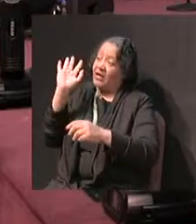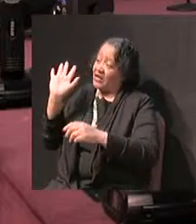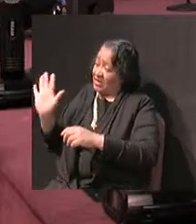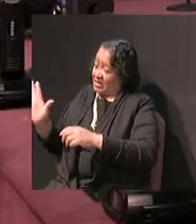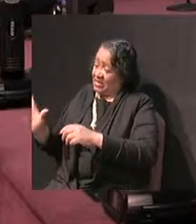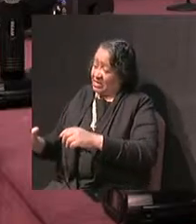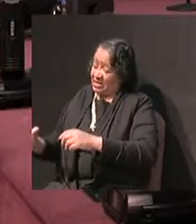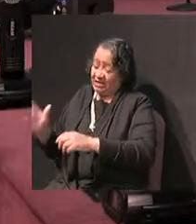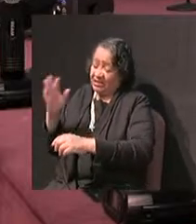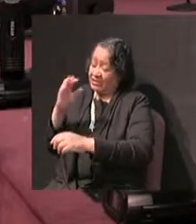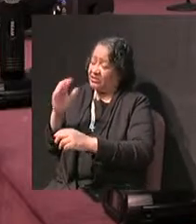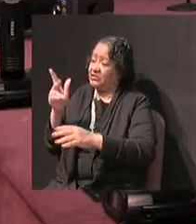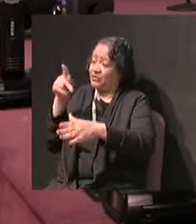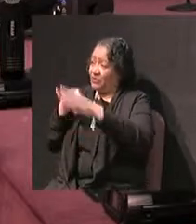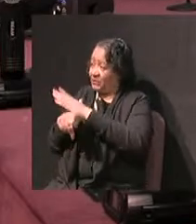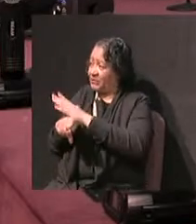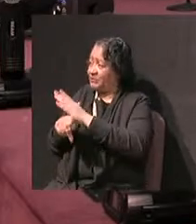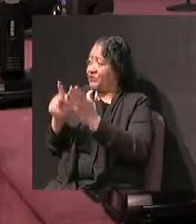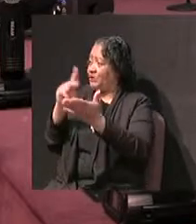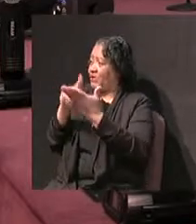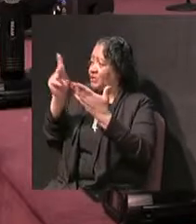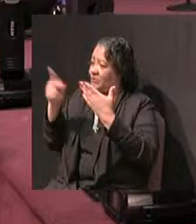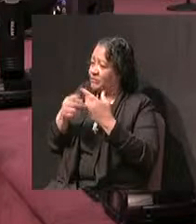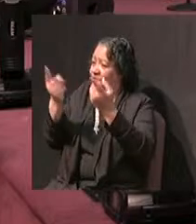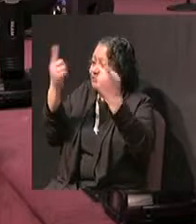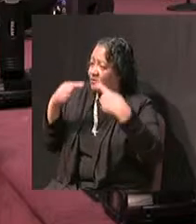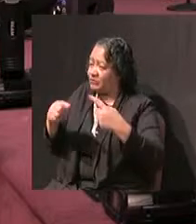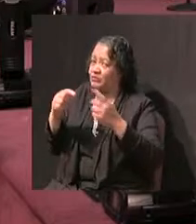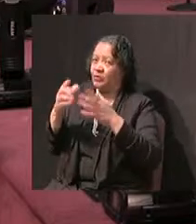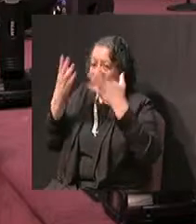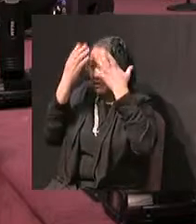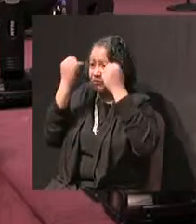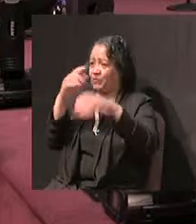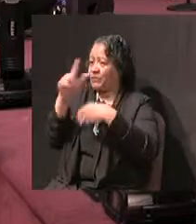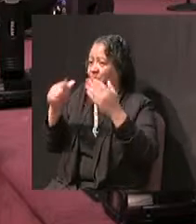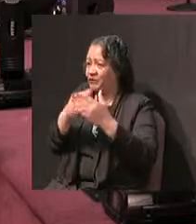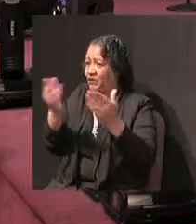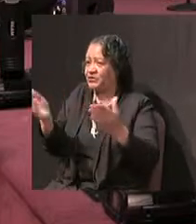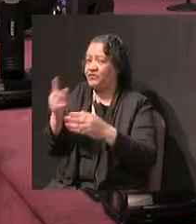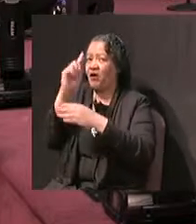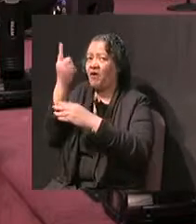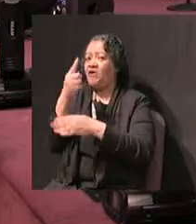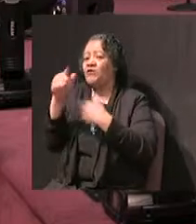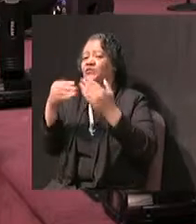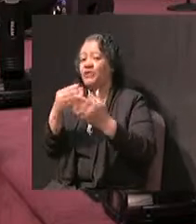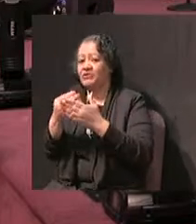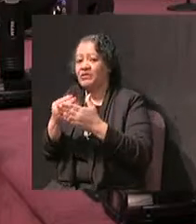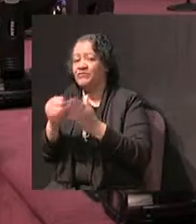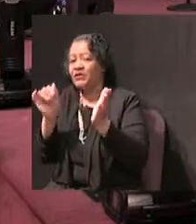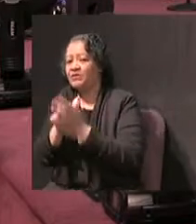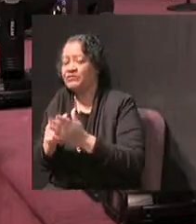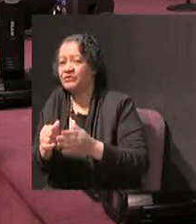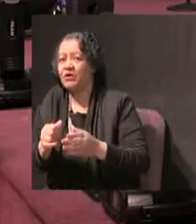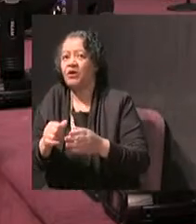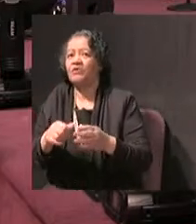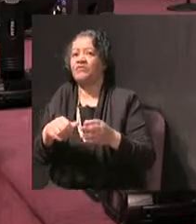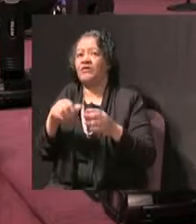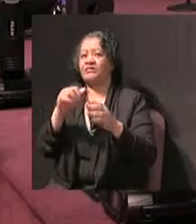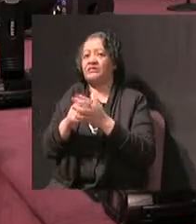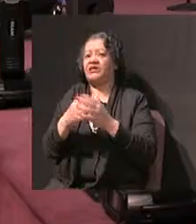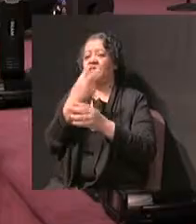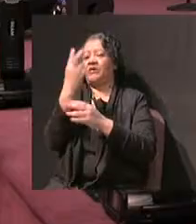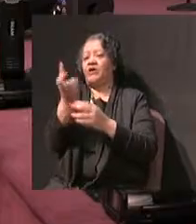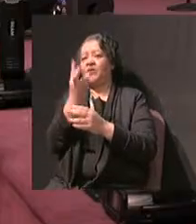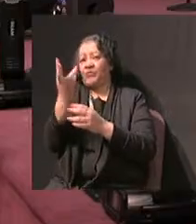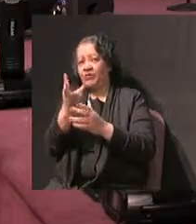have some programs that are coming up. We want to let you know about them. First of all, on the 3rd, on